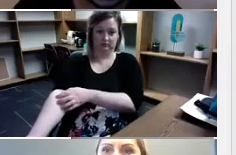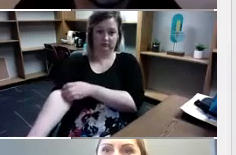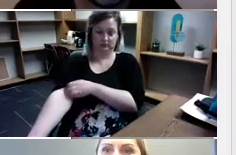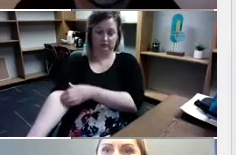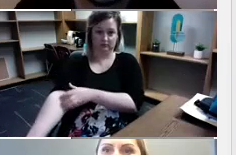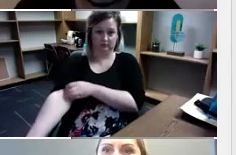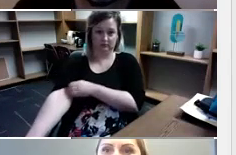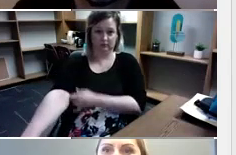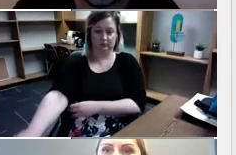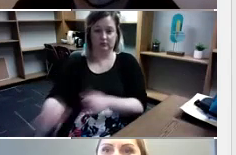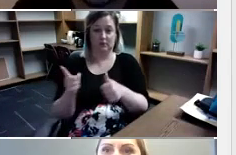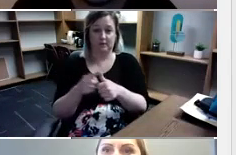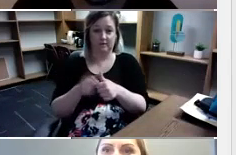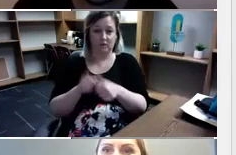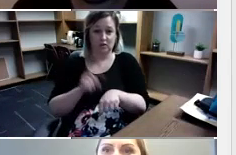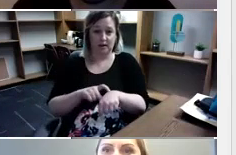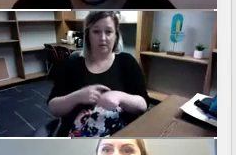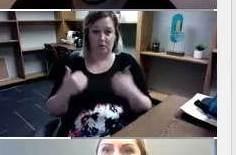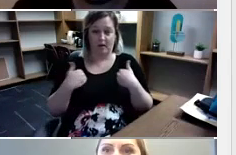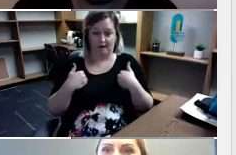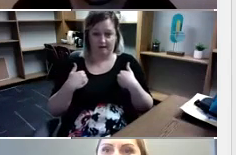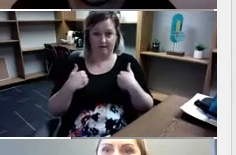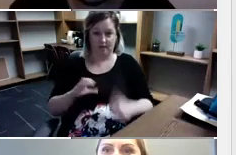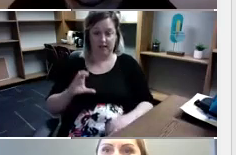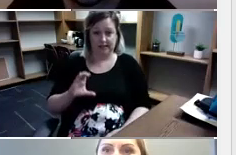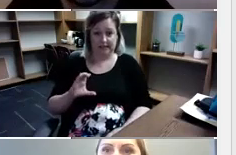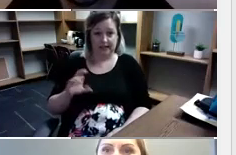The first time we have C of n squared.